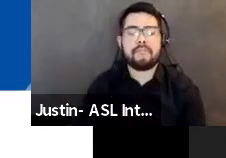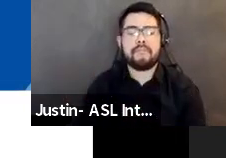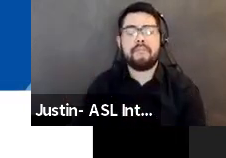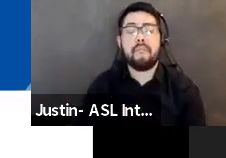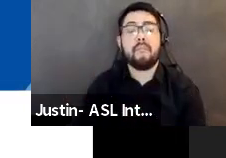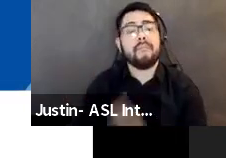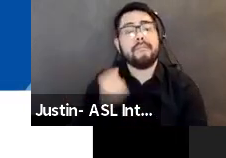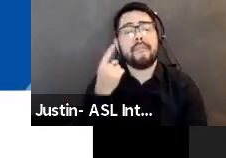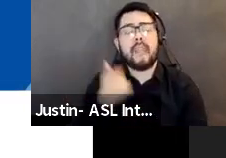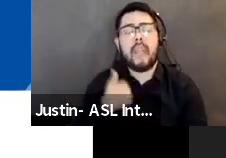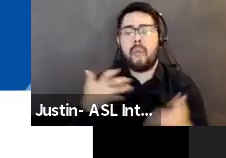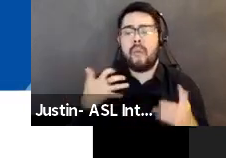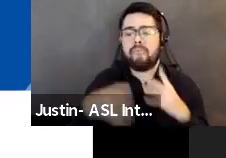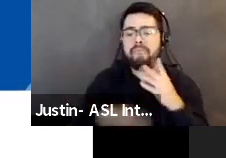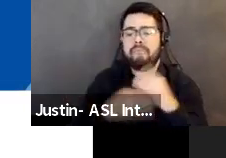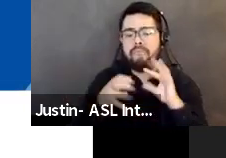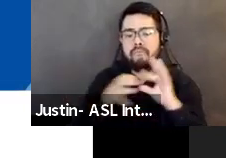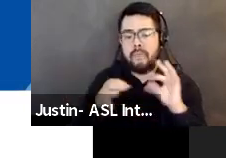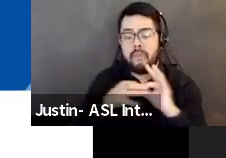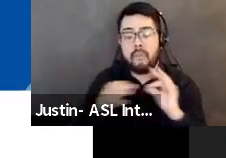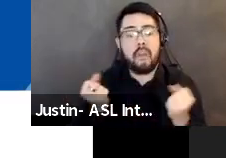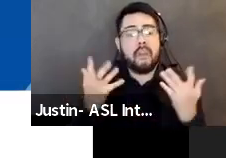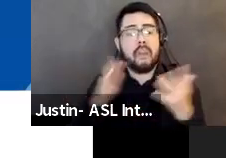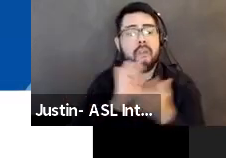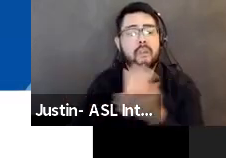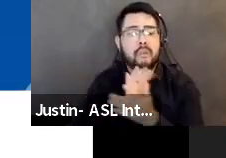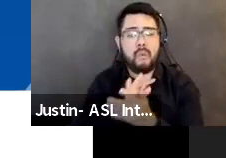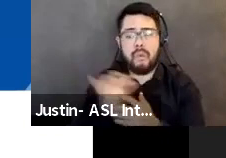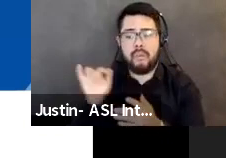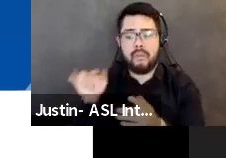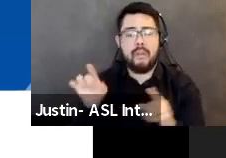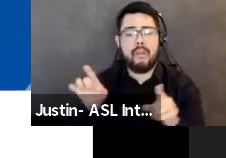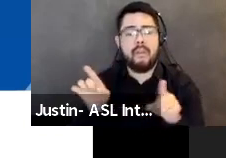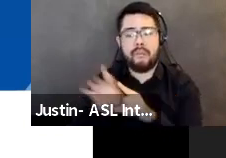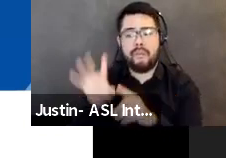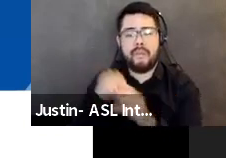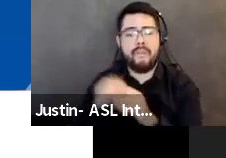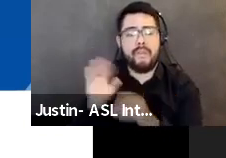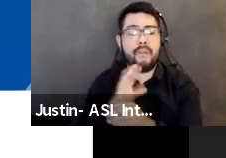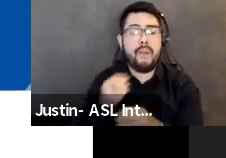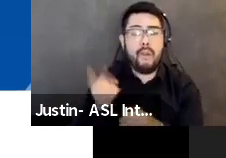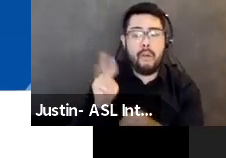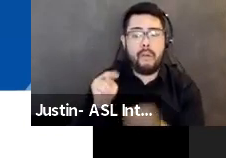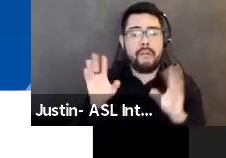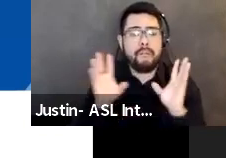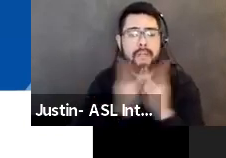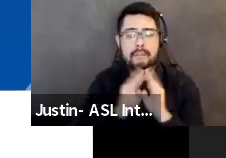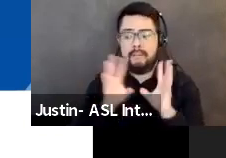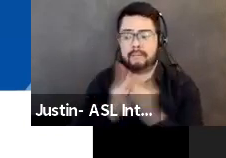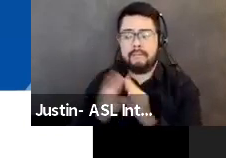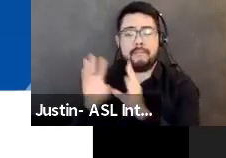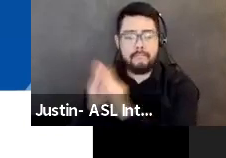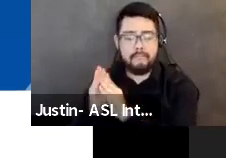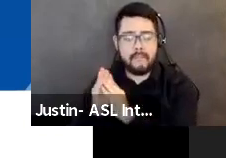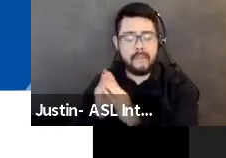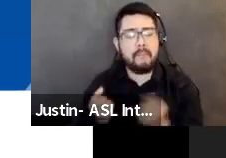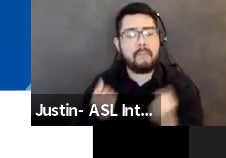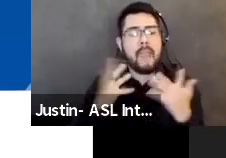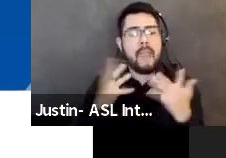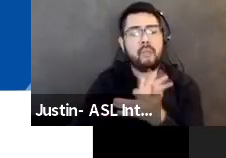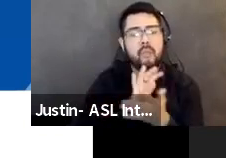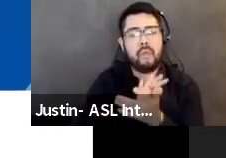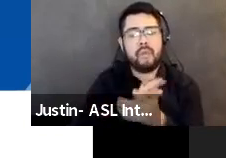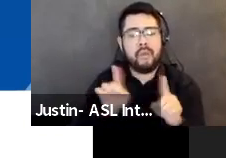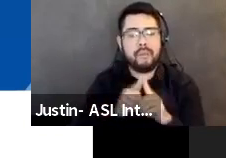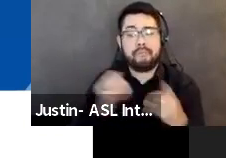add that many schools did also conduct their own follow-up with their own listening sessions and many schools also followed up with their own